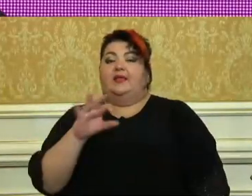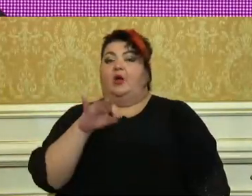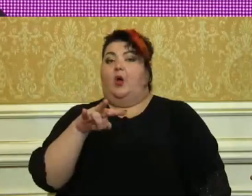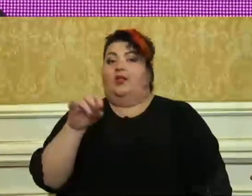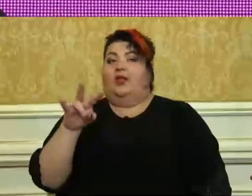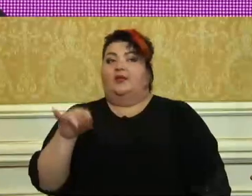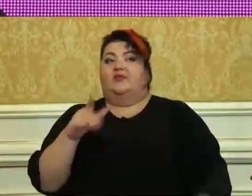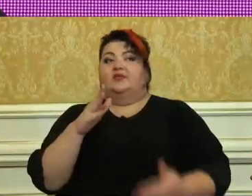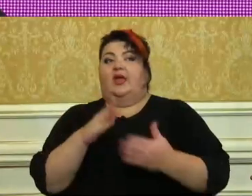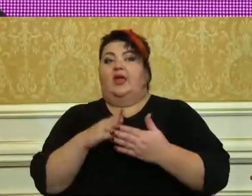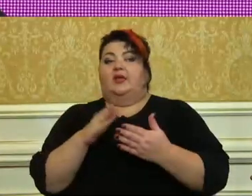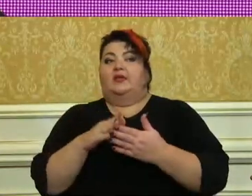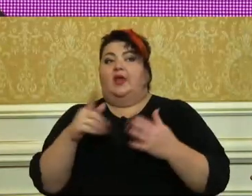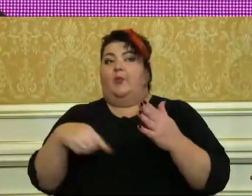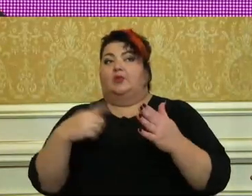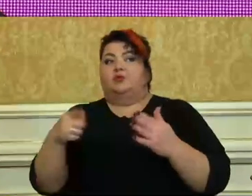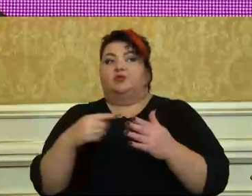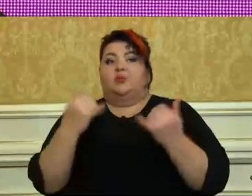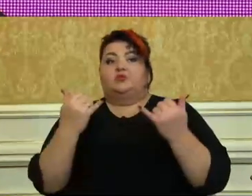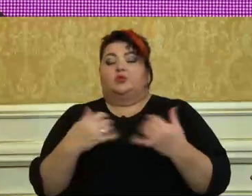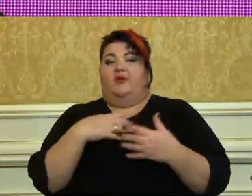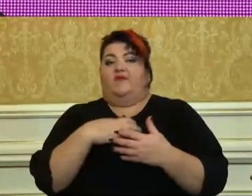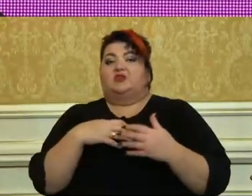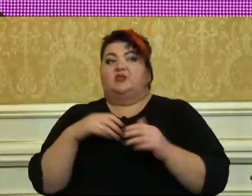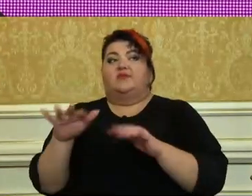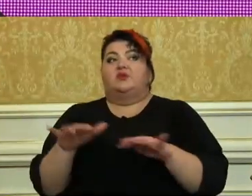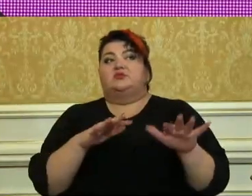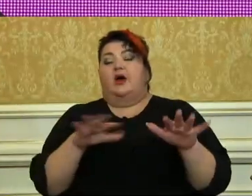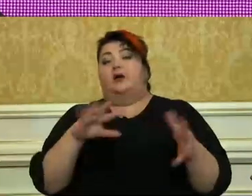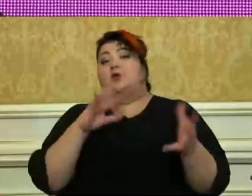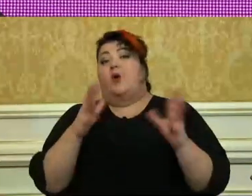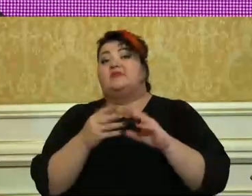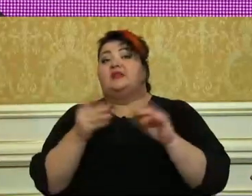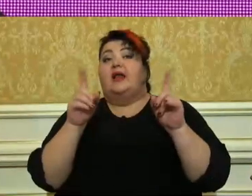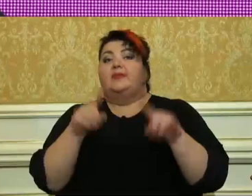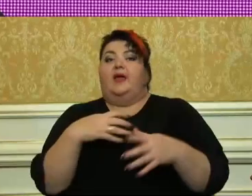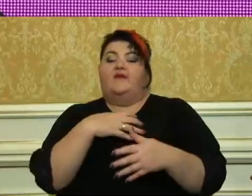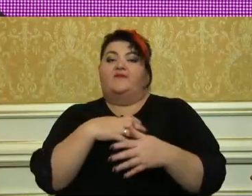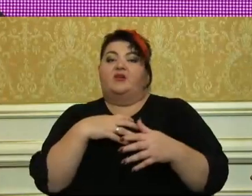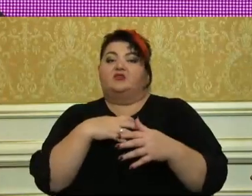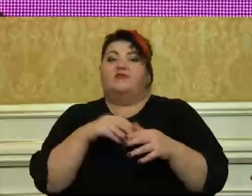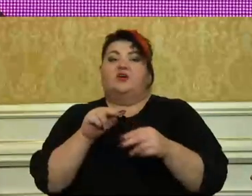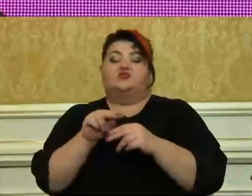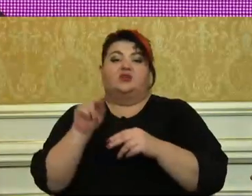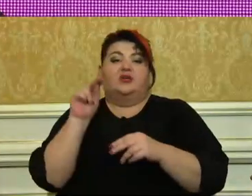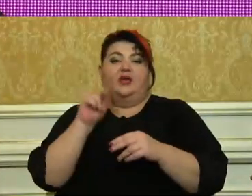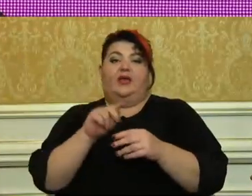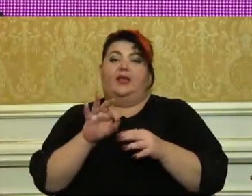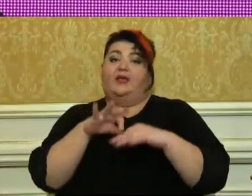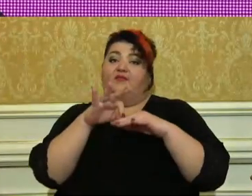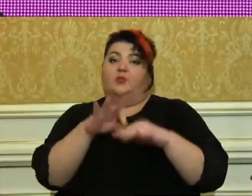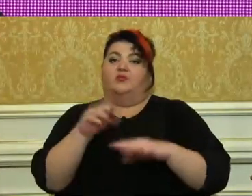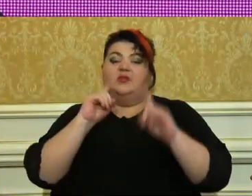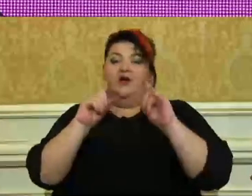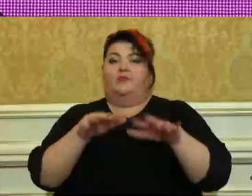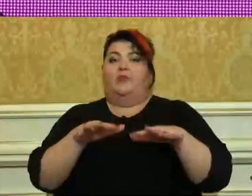Olena, because they are a kind of engines not only of today's very important event, but also of all many important things which